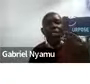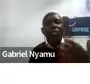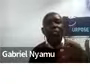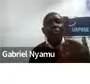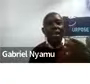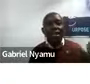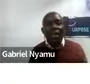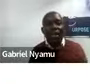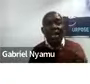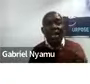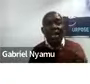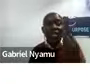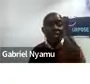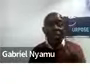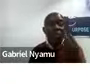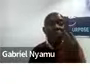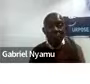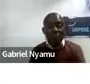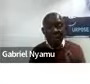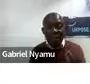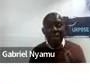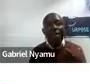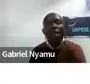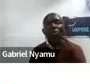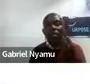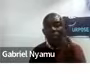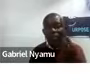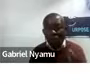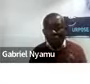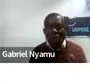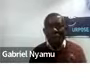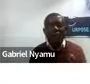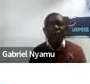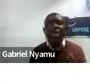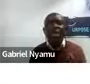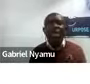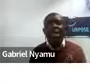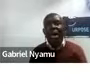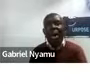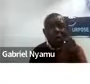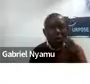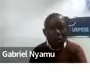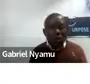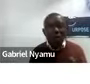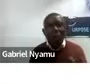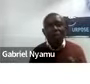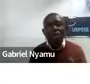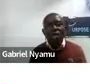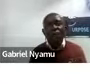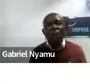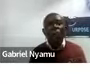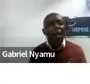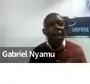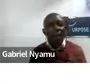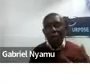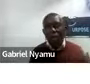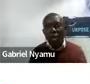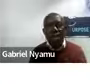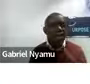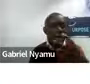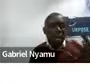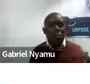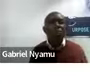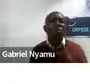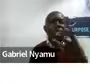there are ways in which we validate whether this is the true purpose, the motivation of why you're doing it, how do these people transform, and all